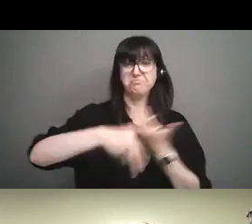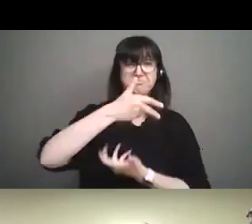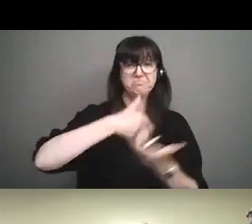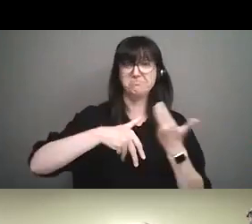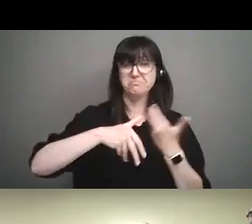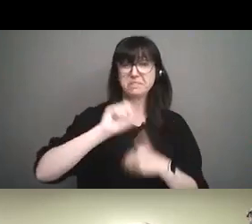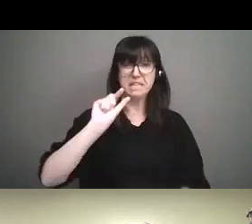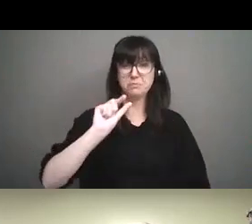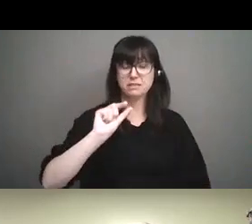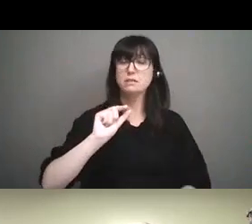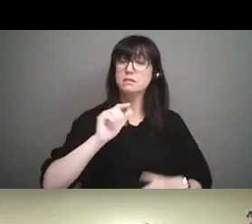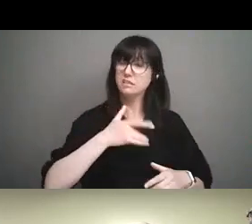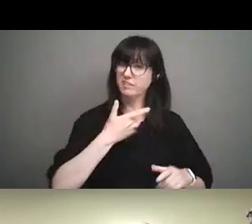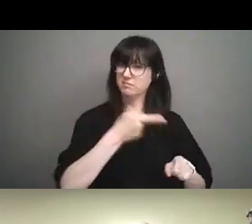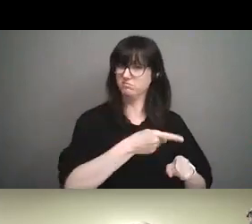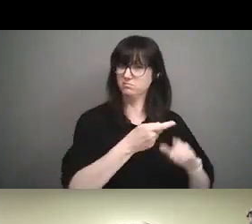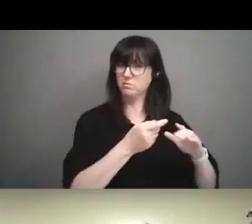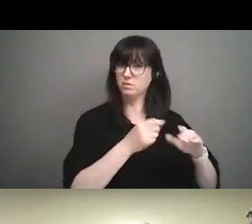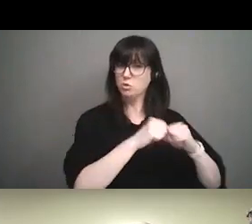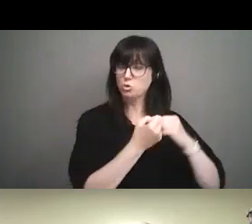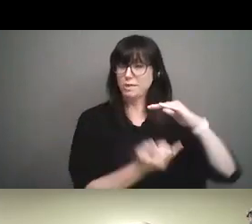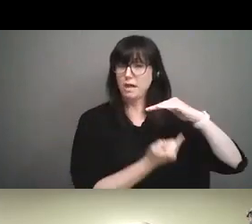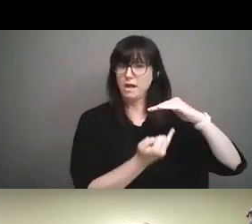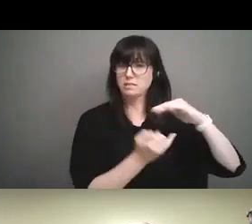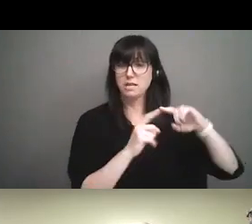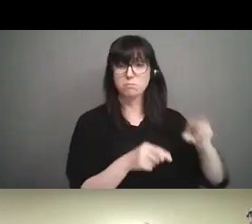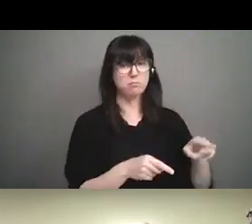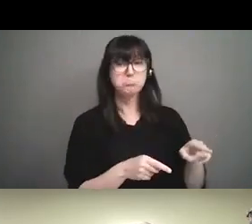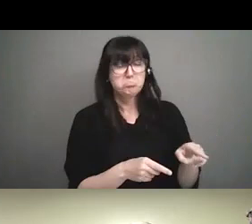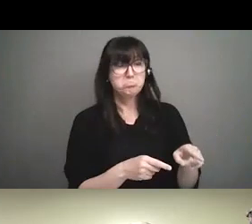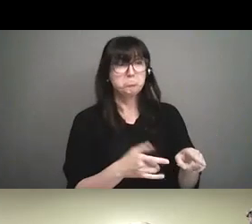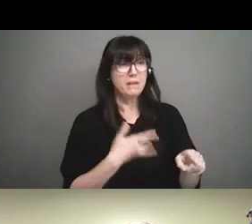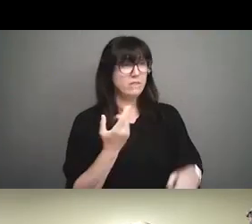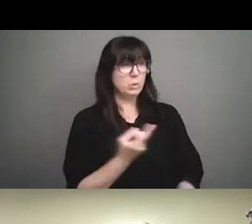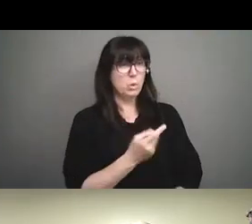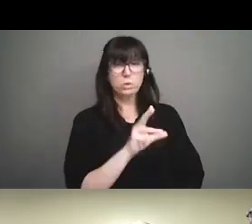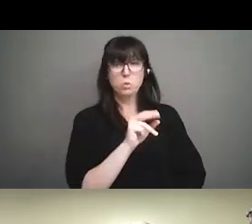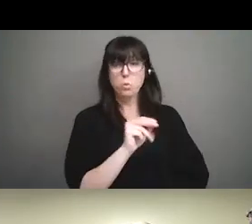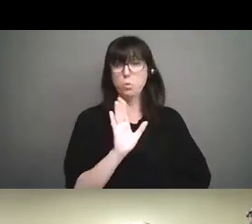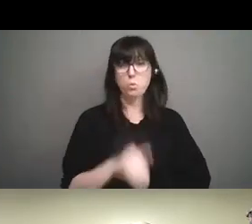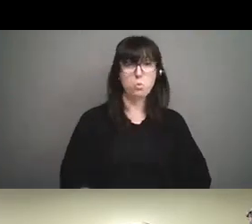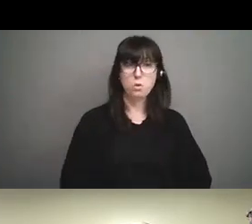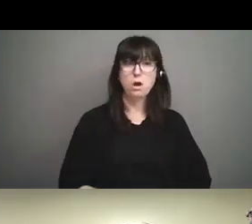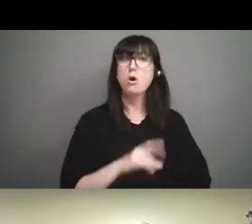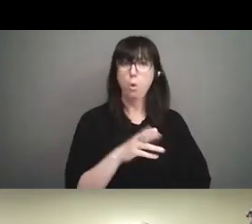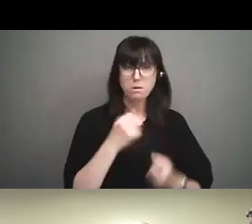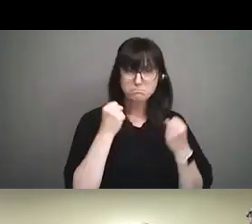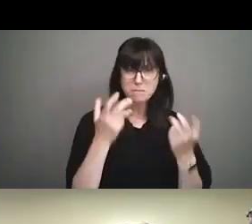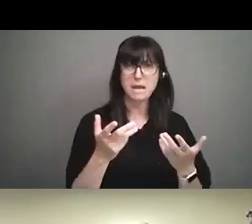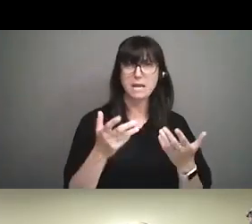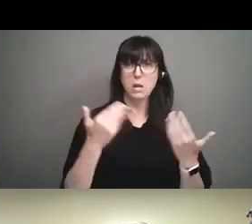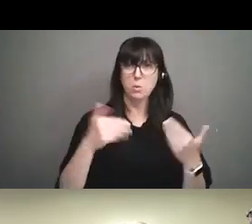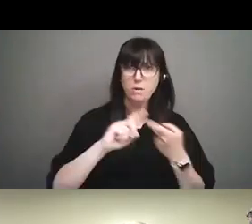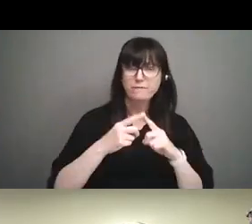are socially isolated, but may not feel lonely. Or conversely, they may have a rich social network